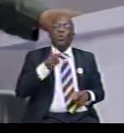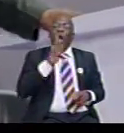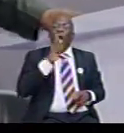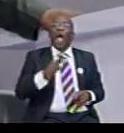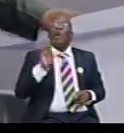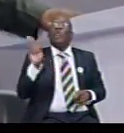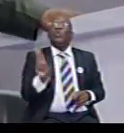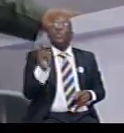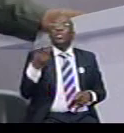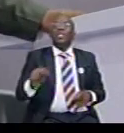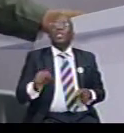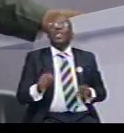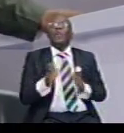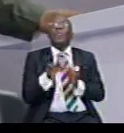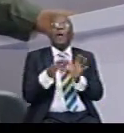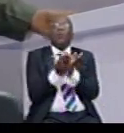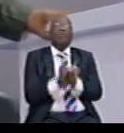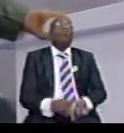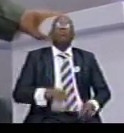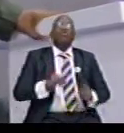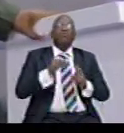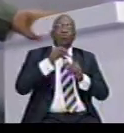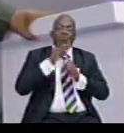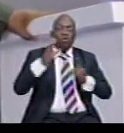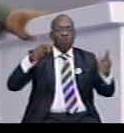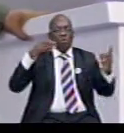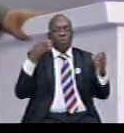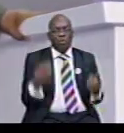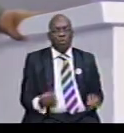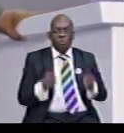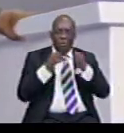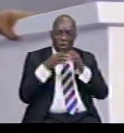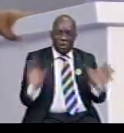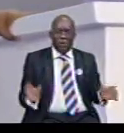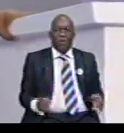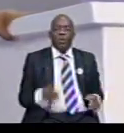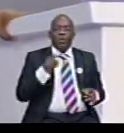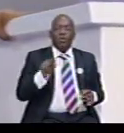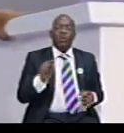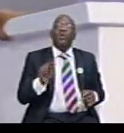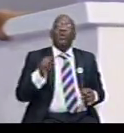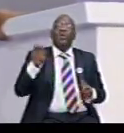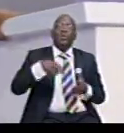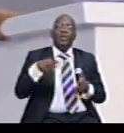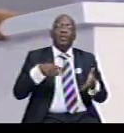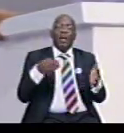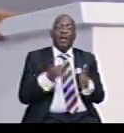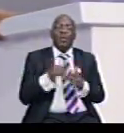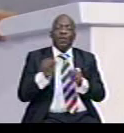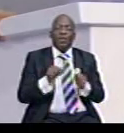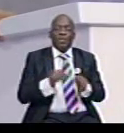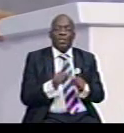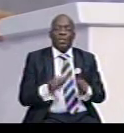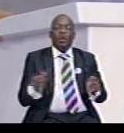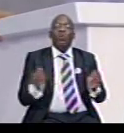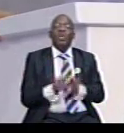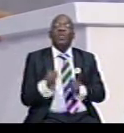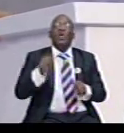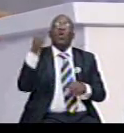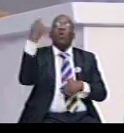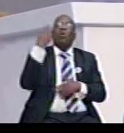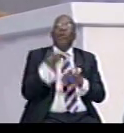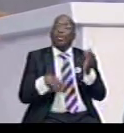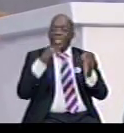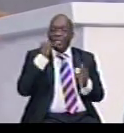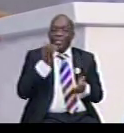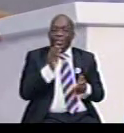You read everything with the dot of the I, with the cross of the T. Your church